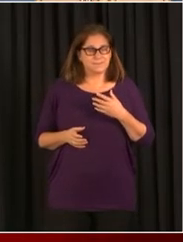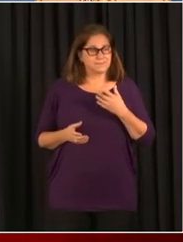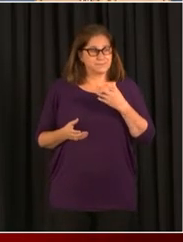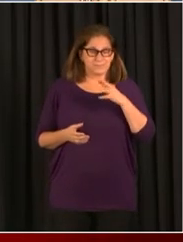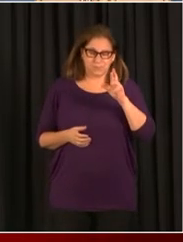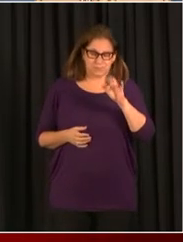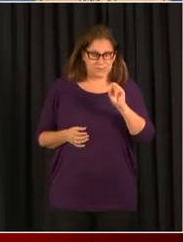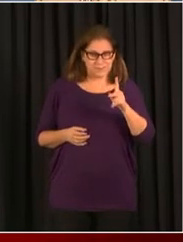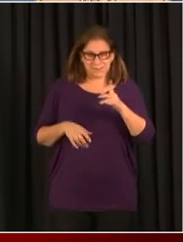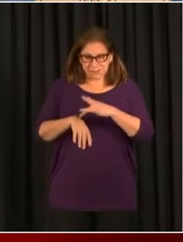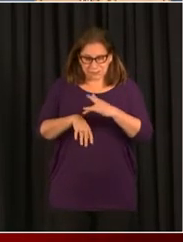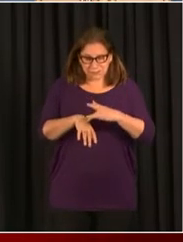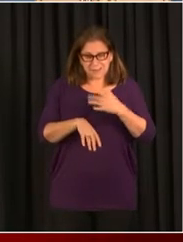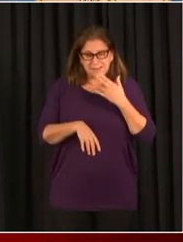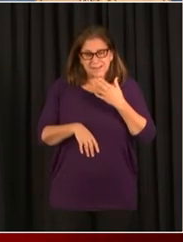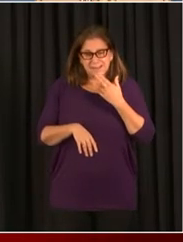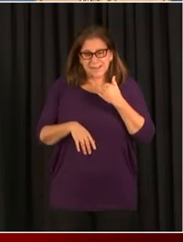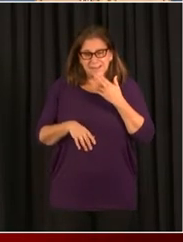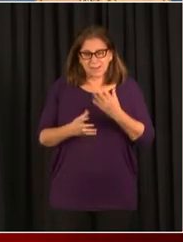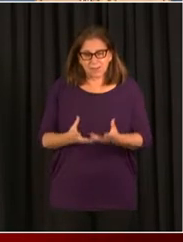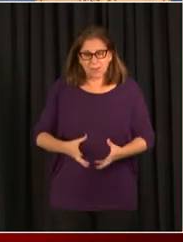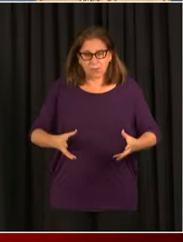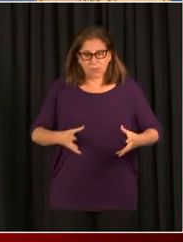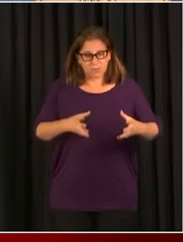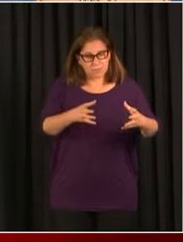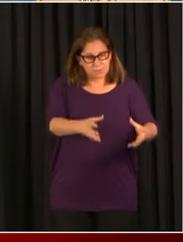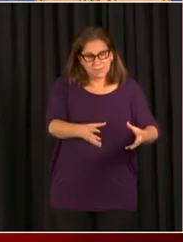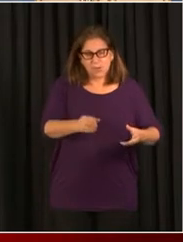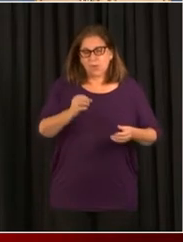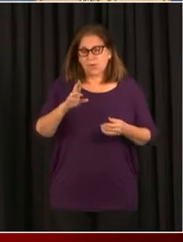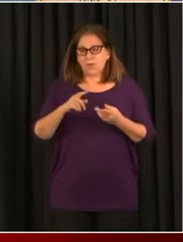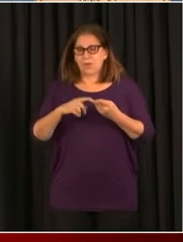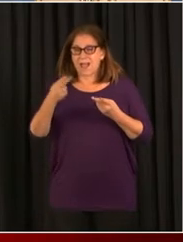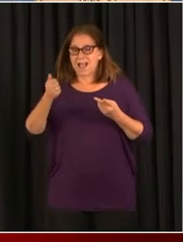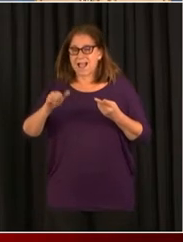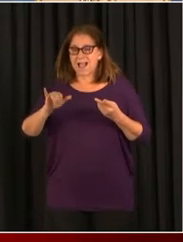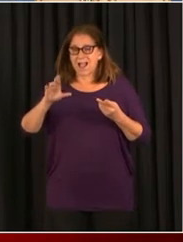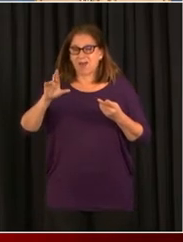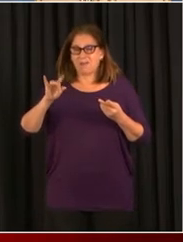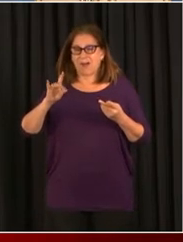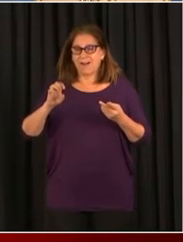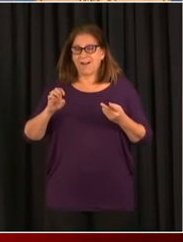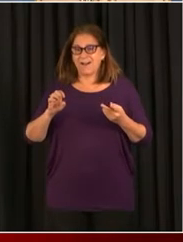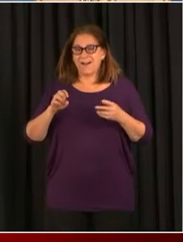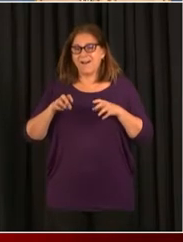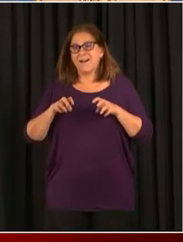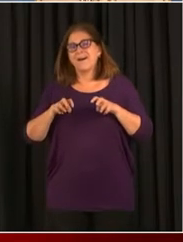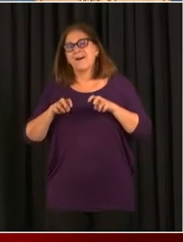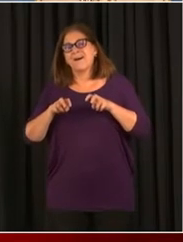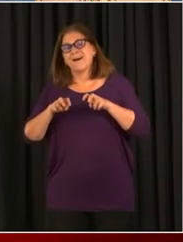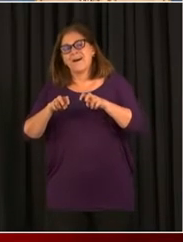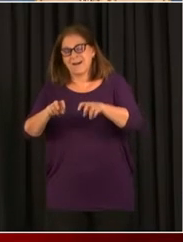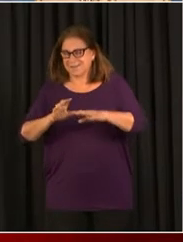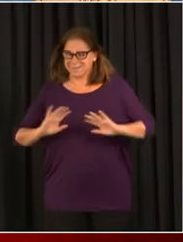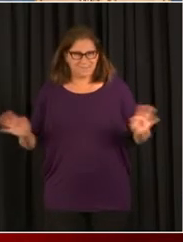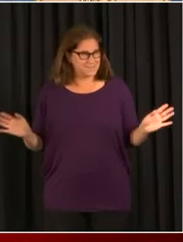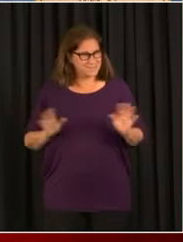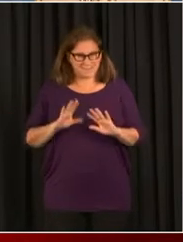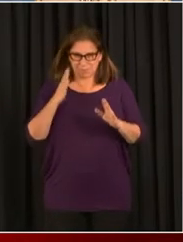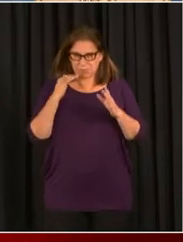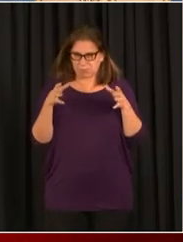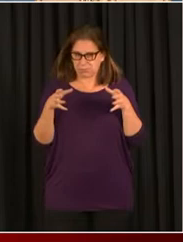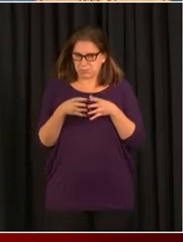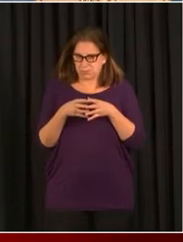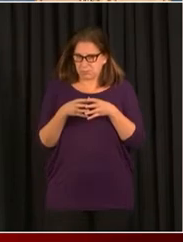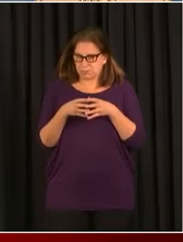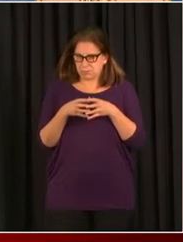rides with people that that are not from your household. Going to indoor haunted houses, and no bobbing